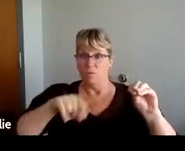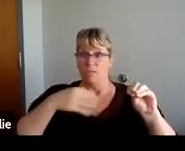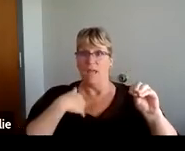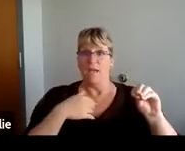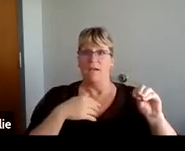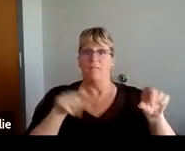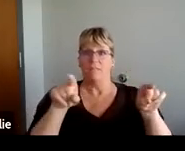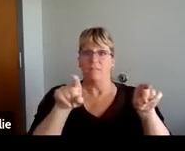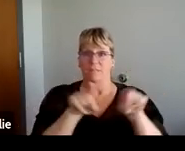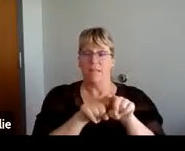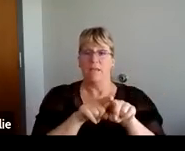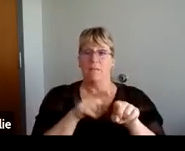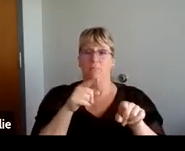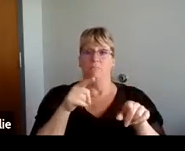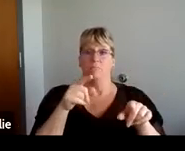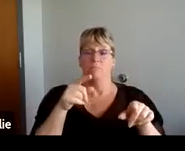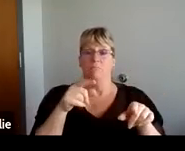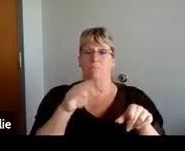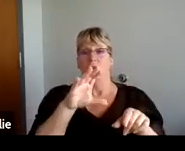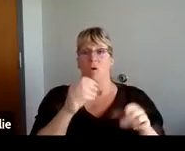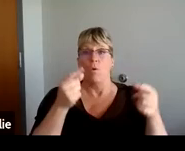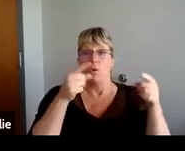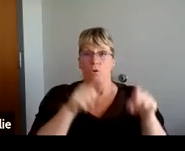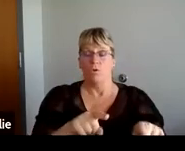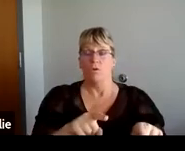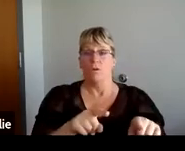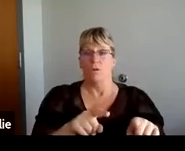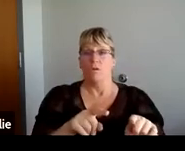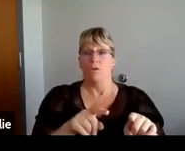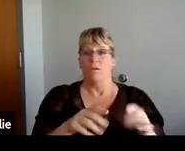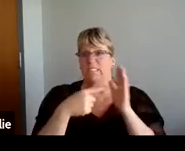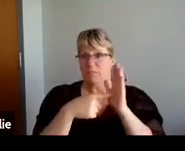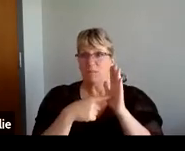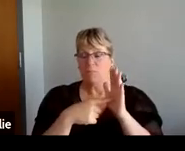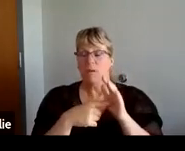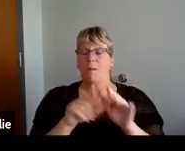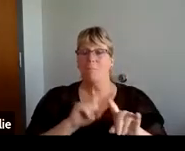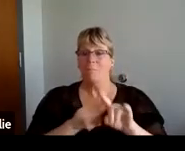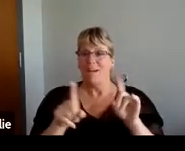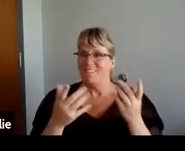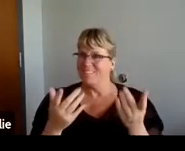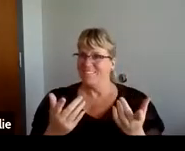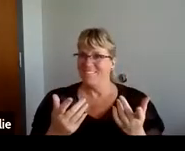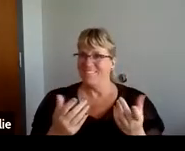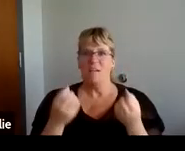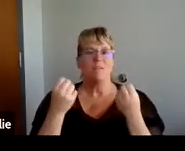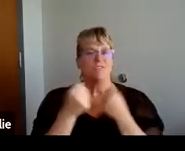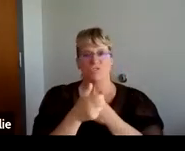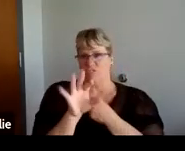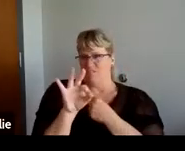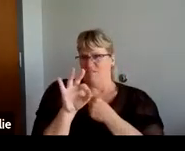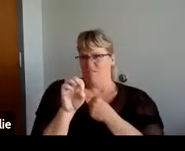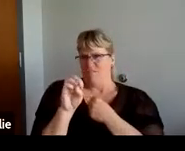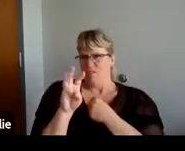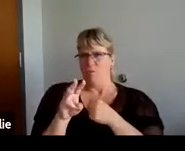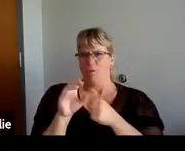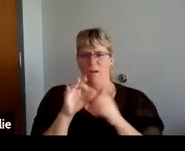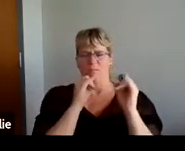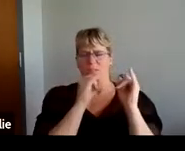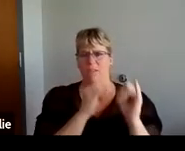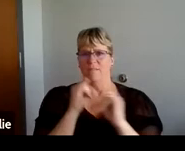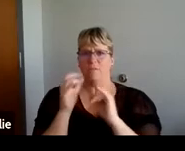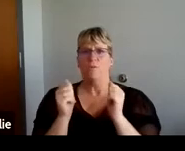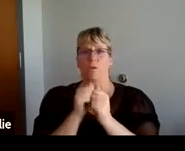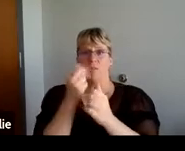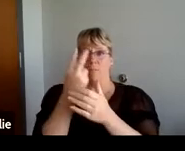co-occurring psychiatric symptomatology. Yet, so few of our individuals with